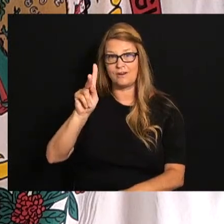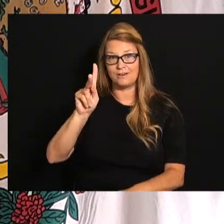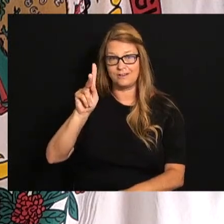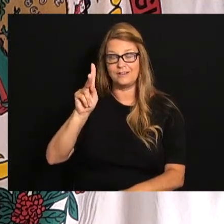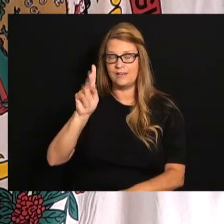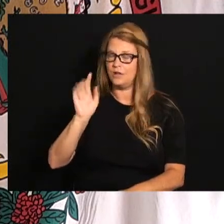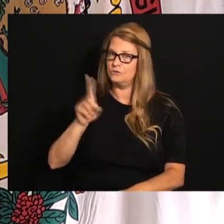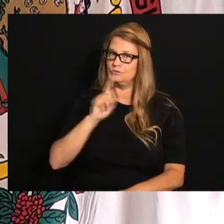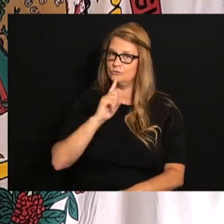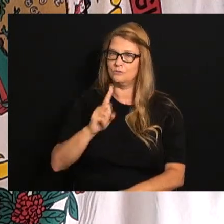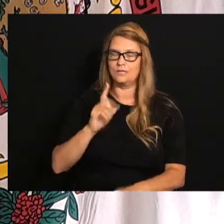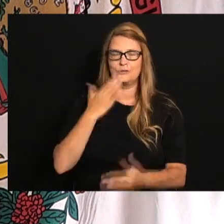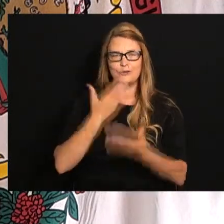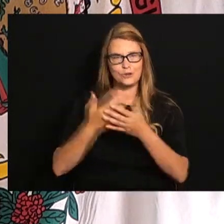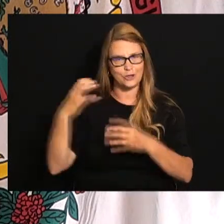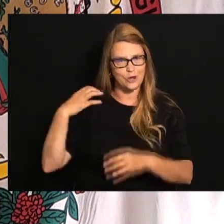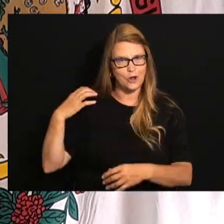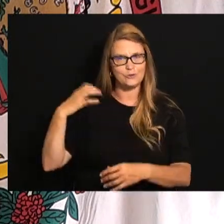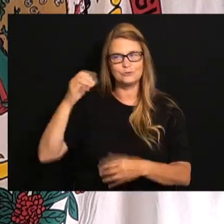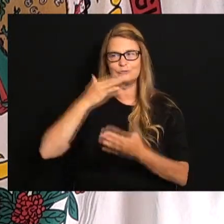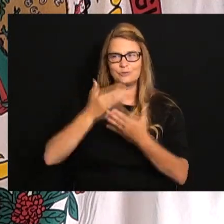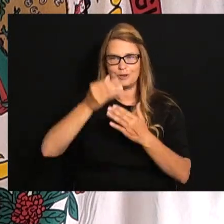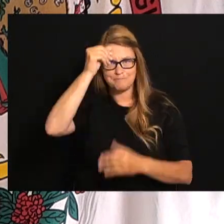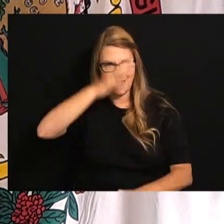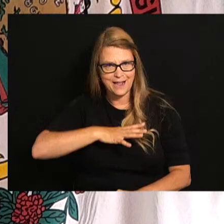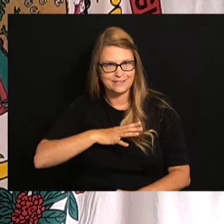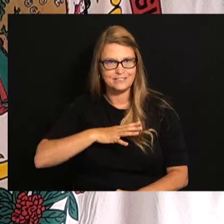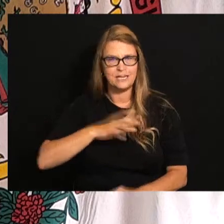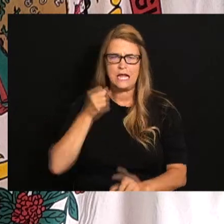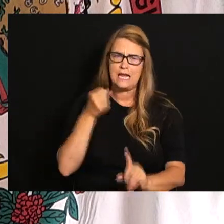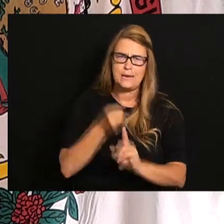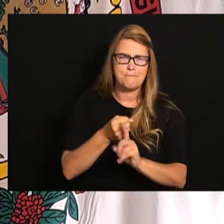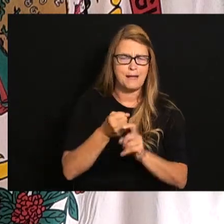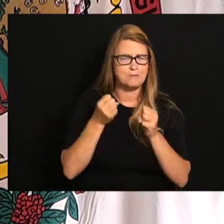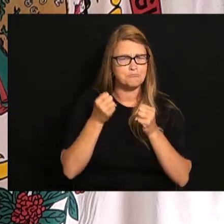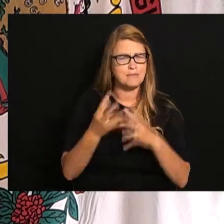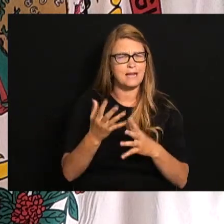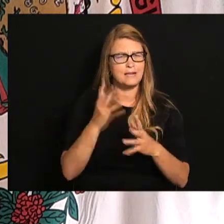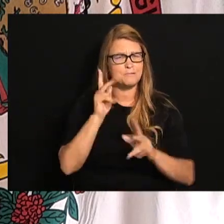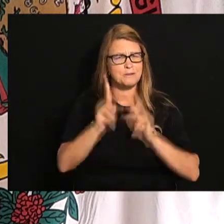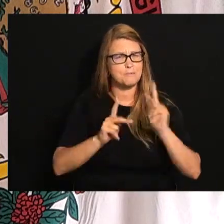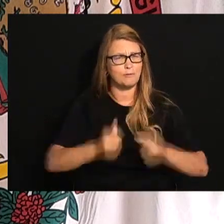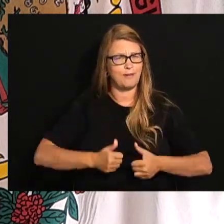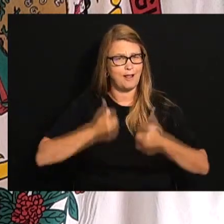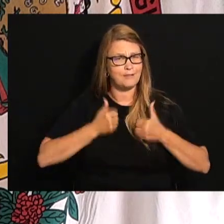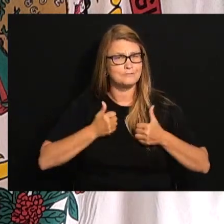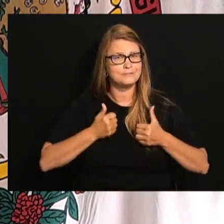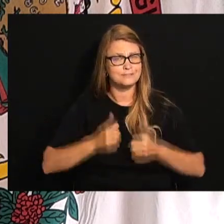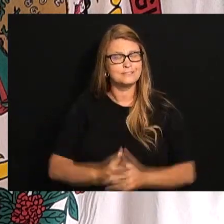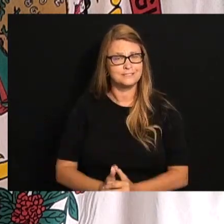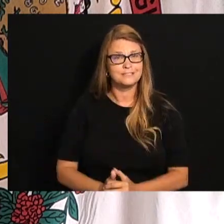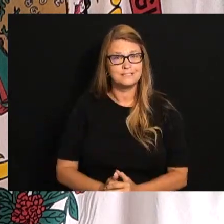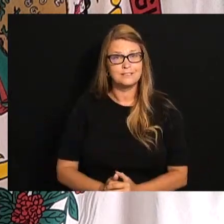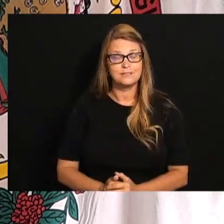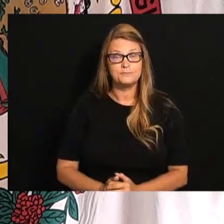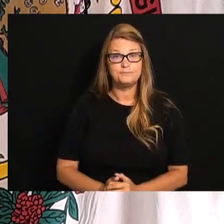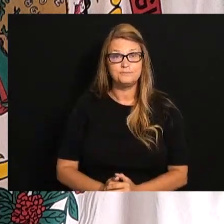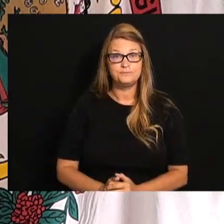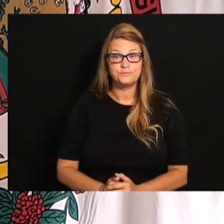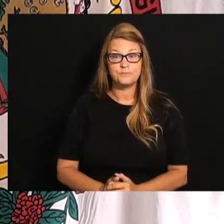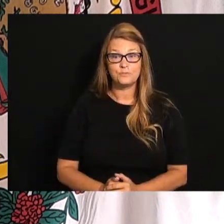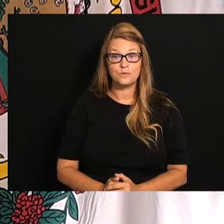know, incredible coach, incredible man, impacted a lot of lives in a great, great way. You don't